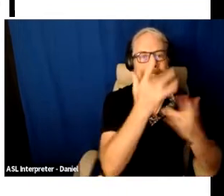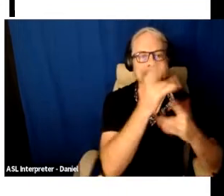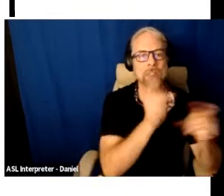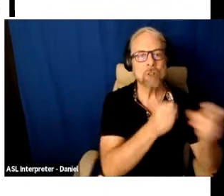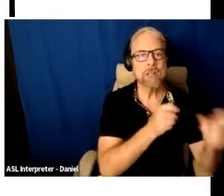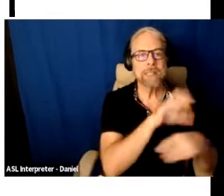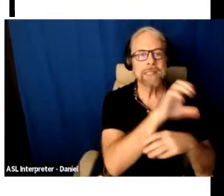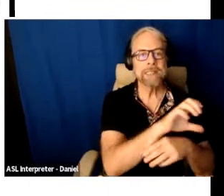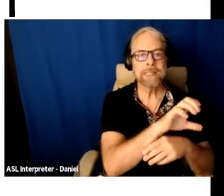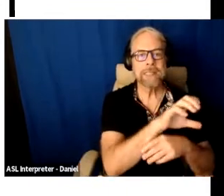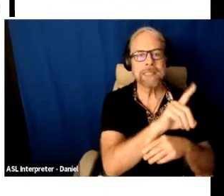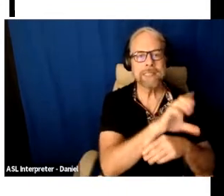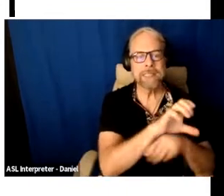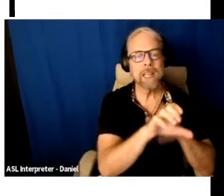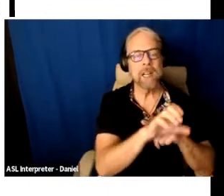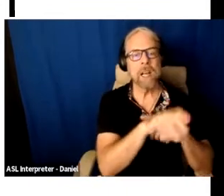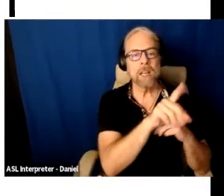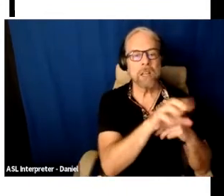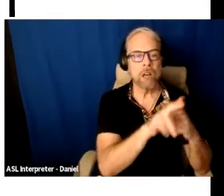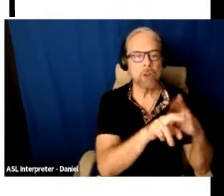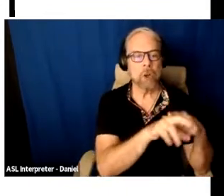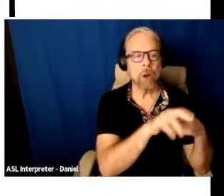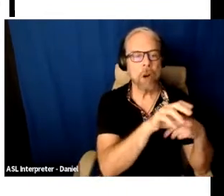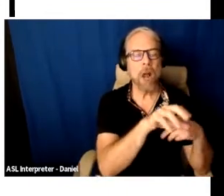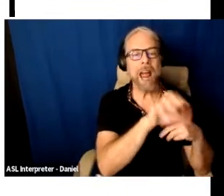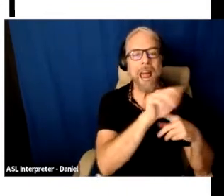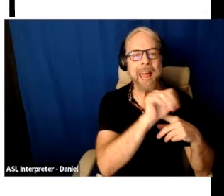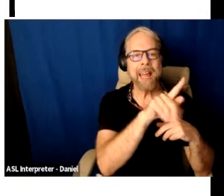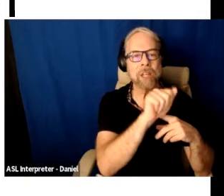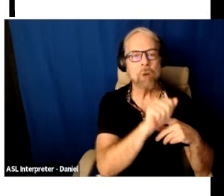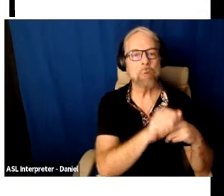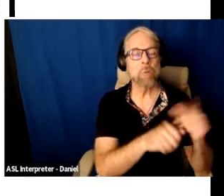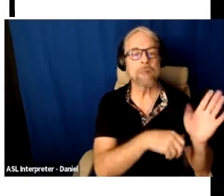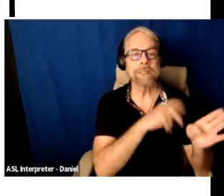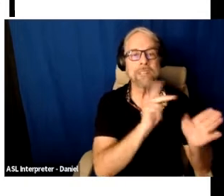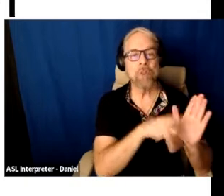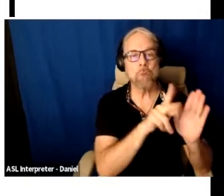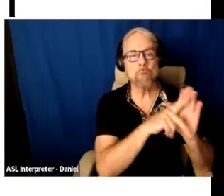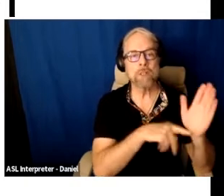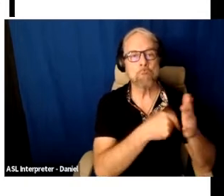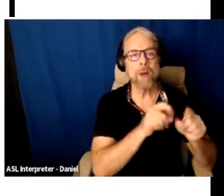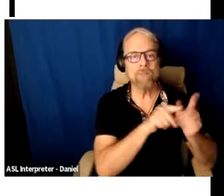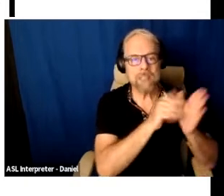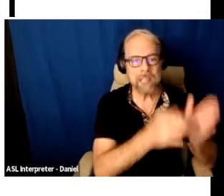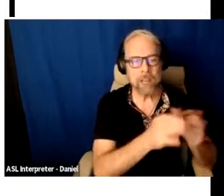Anda was the co-principal investigator, and the